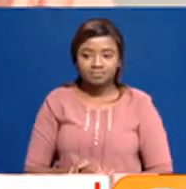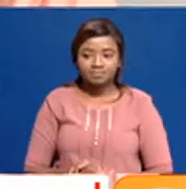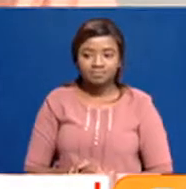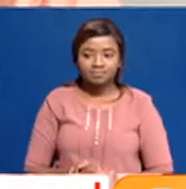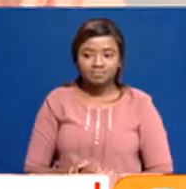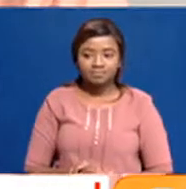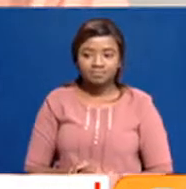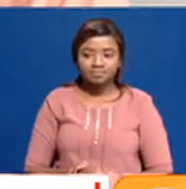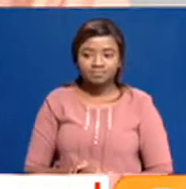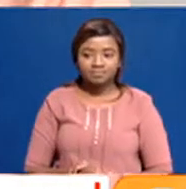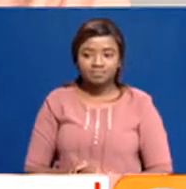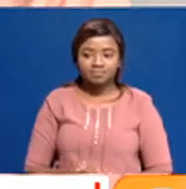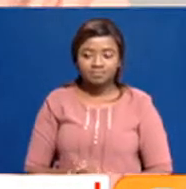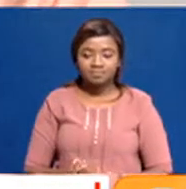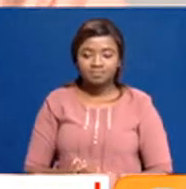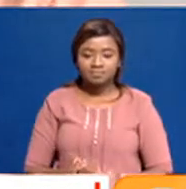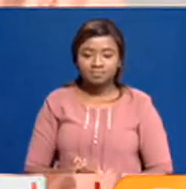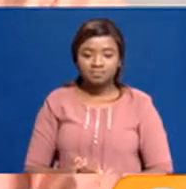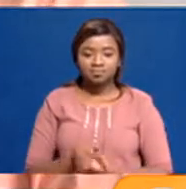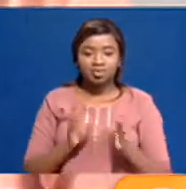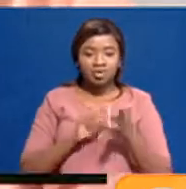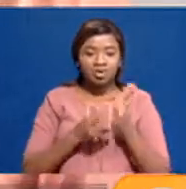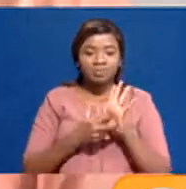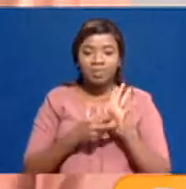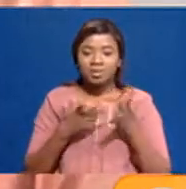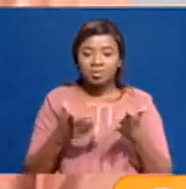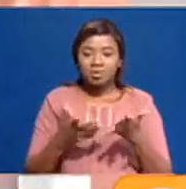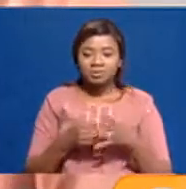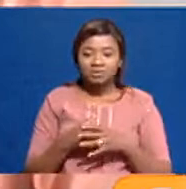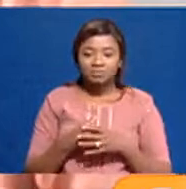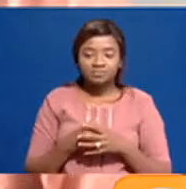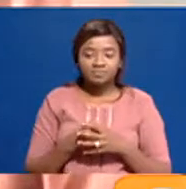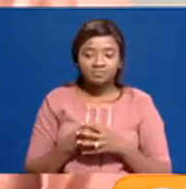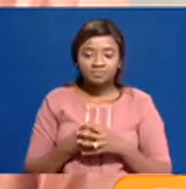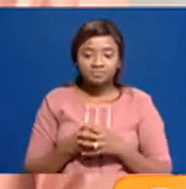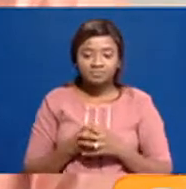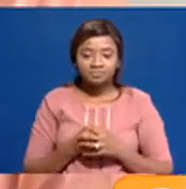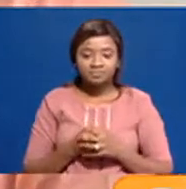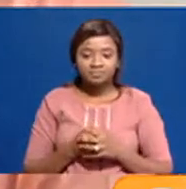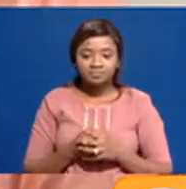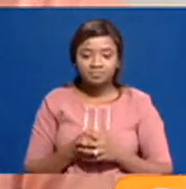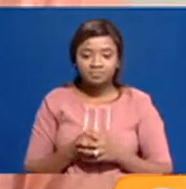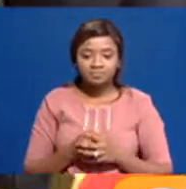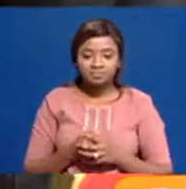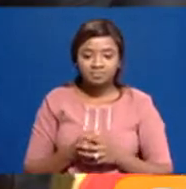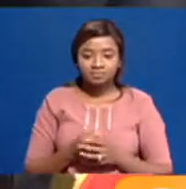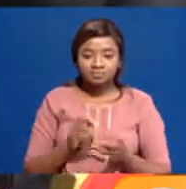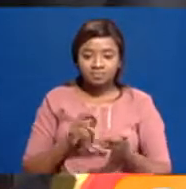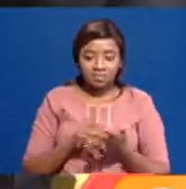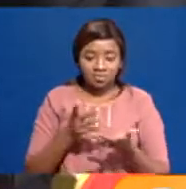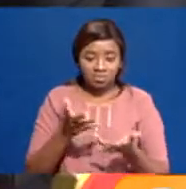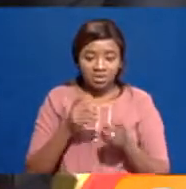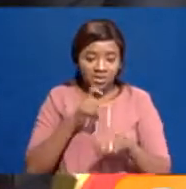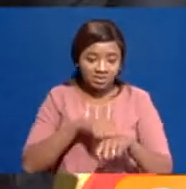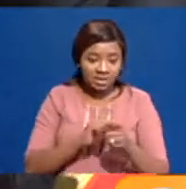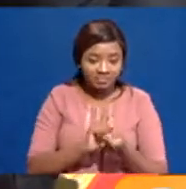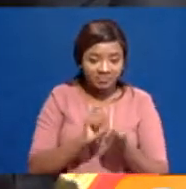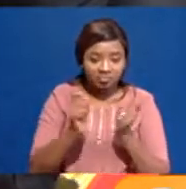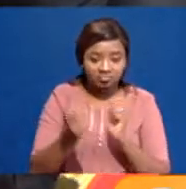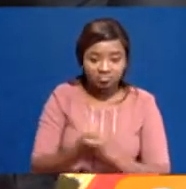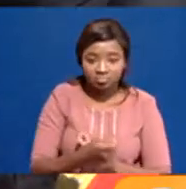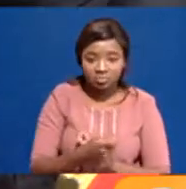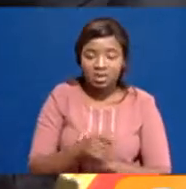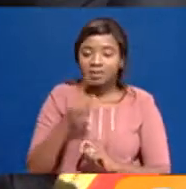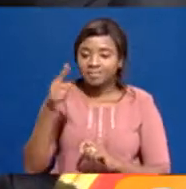So was that then therefore abated because you're taking advantage of the transition period? The attorney said the payments had